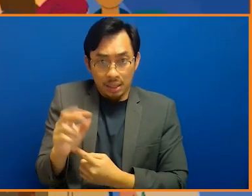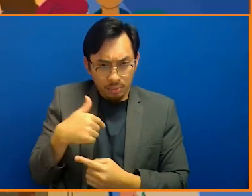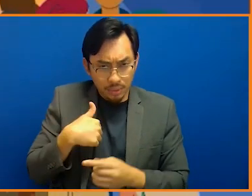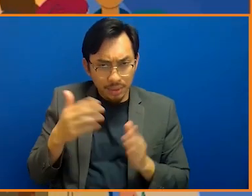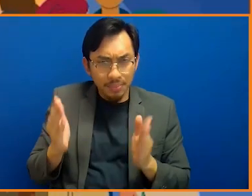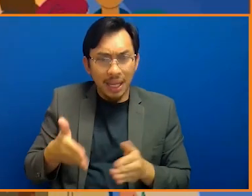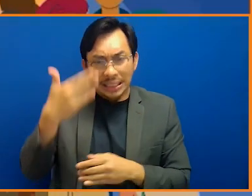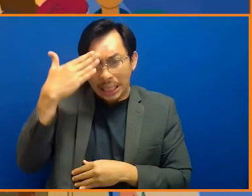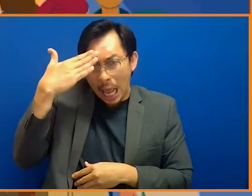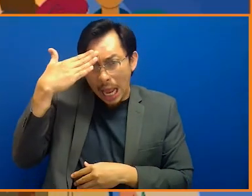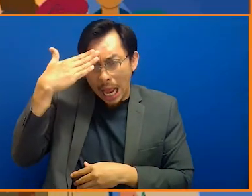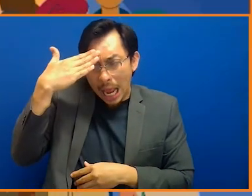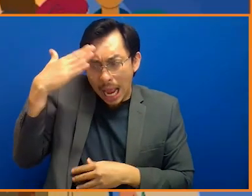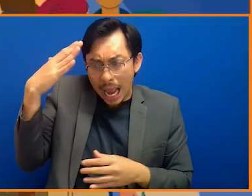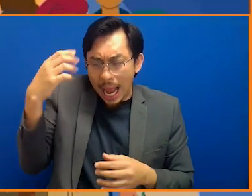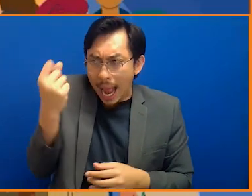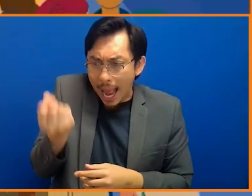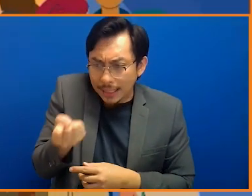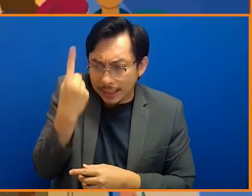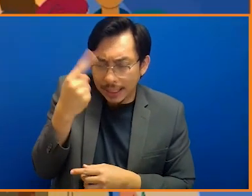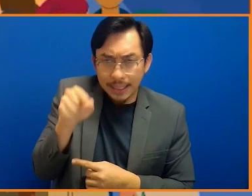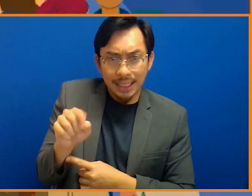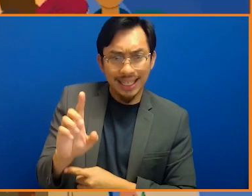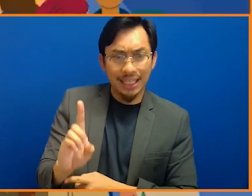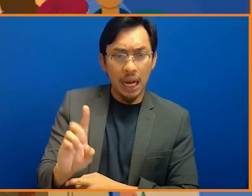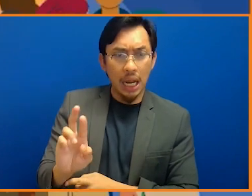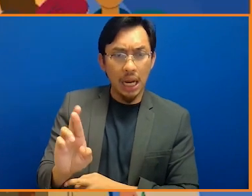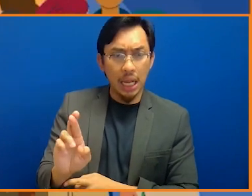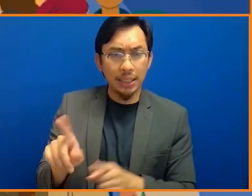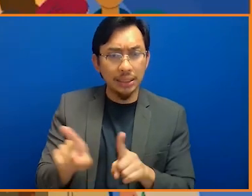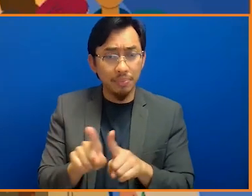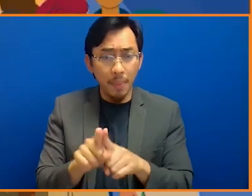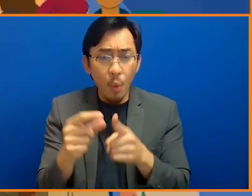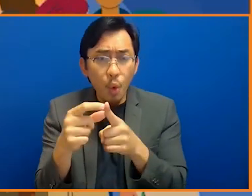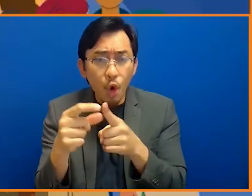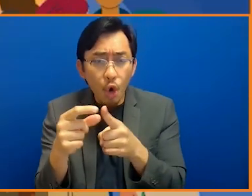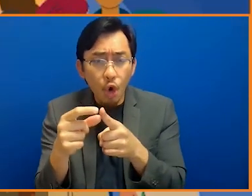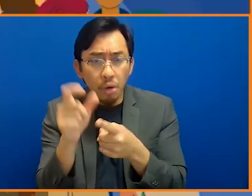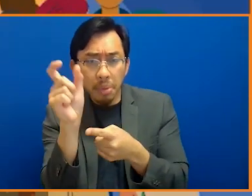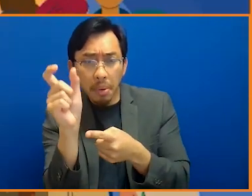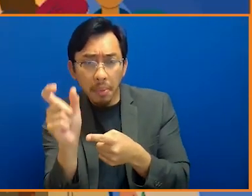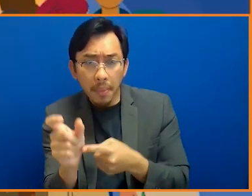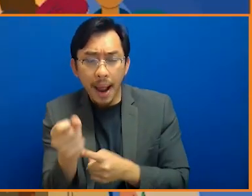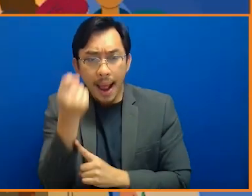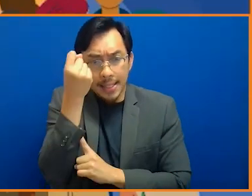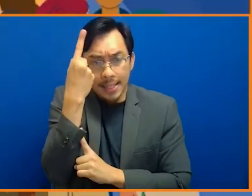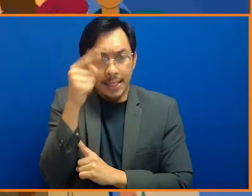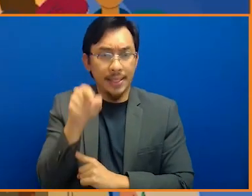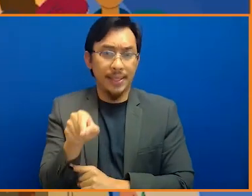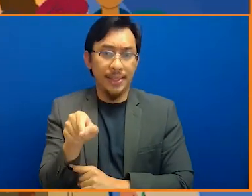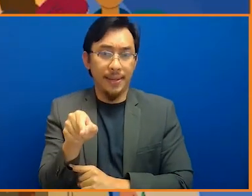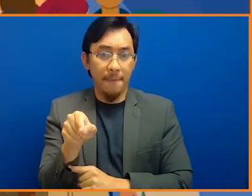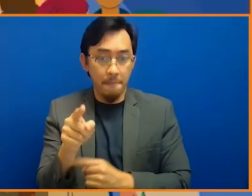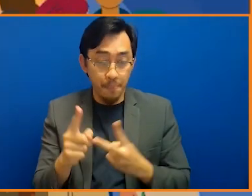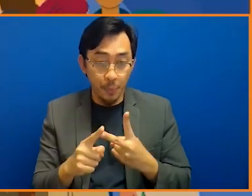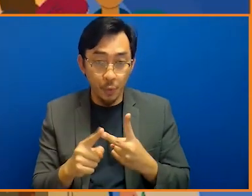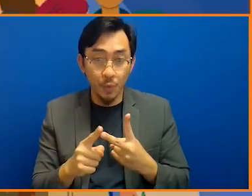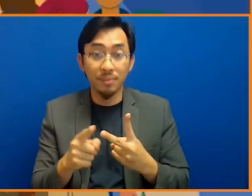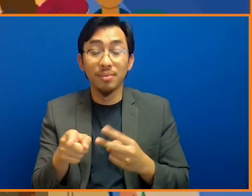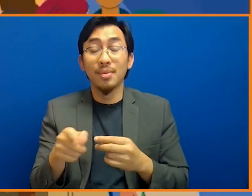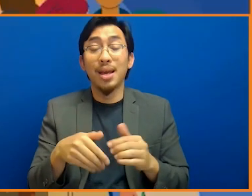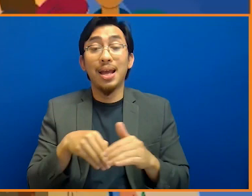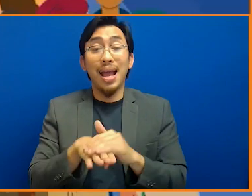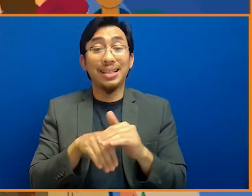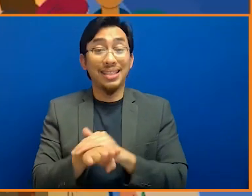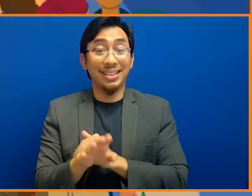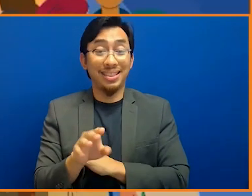reduction, we firstly need to understand about disaster itself, maybe the terminologies and other things. The second one is, despite having an ease